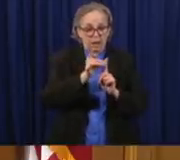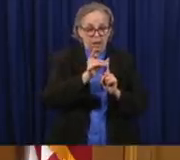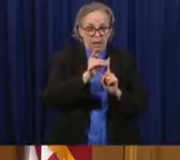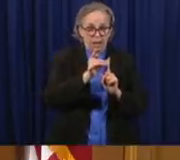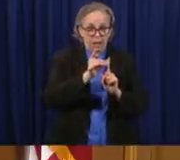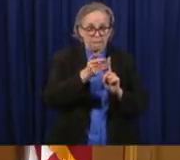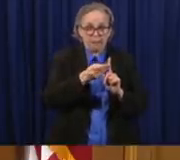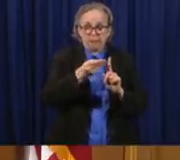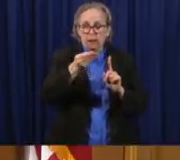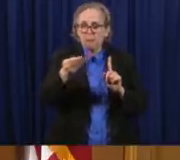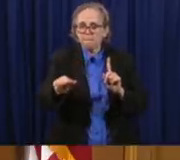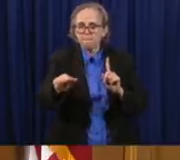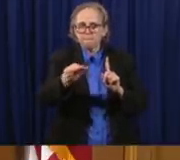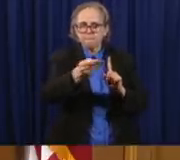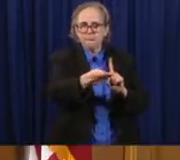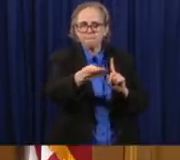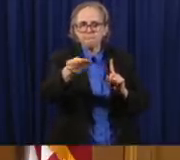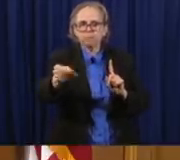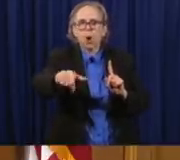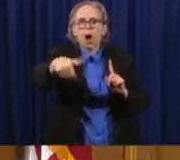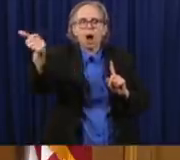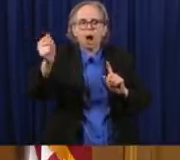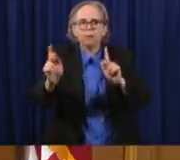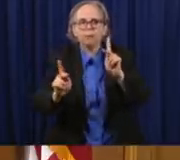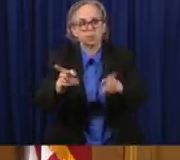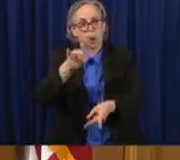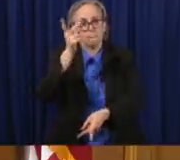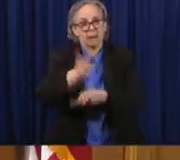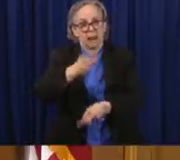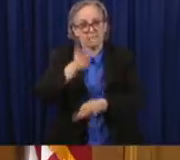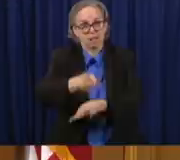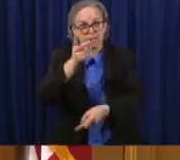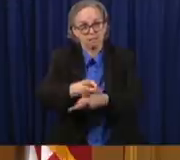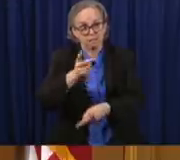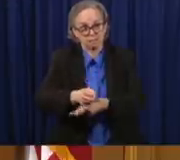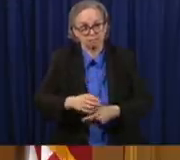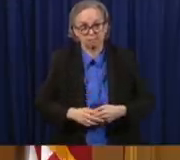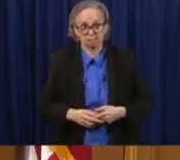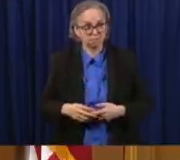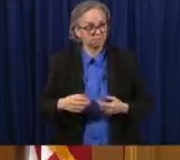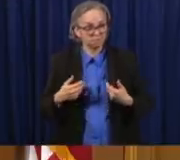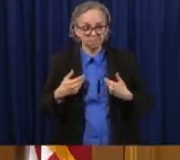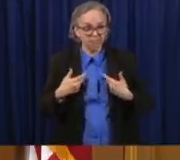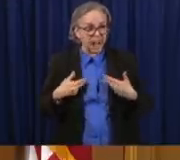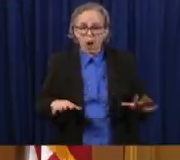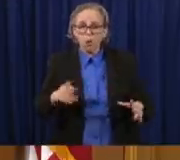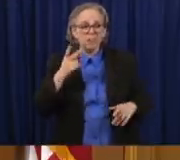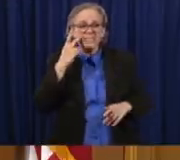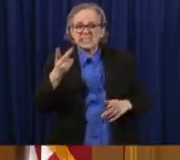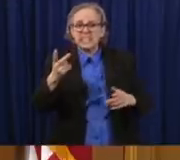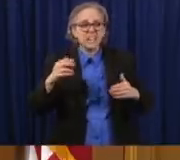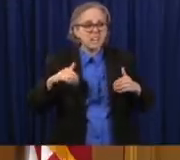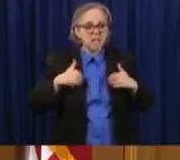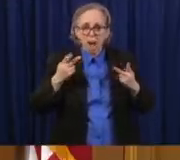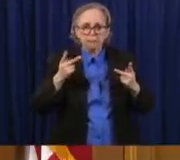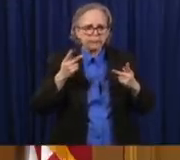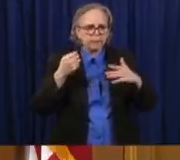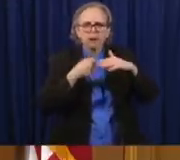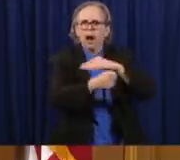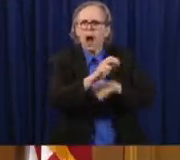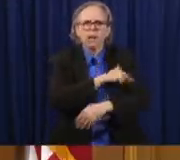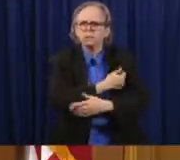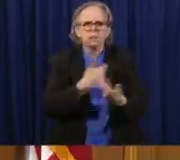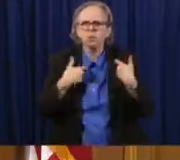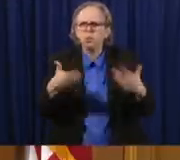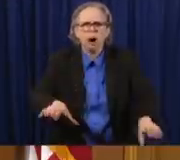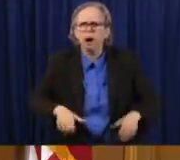so you need to be careful. We have had young people hospitalized. The odds are much